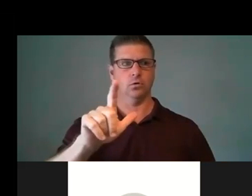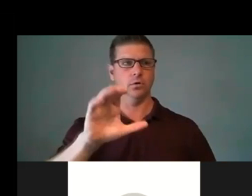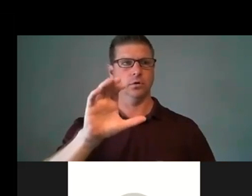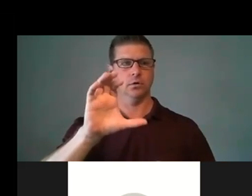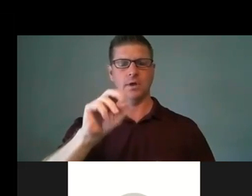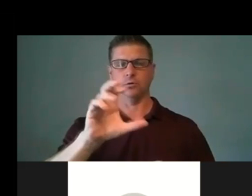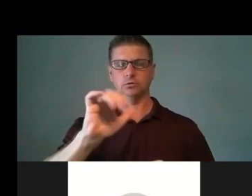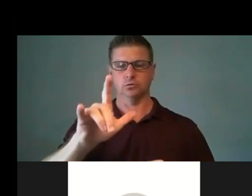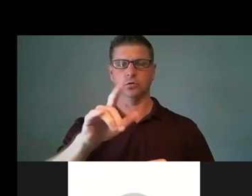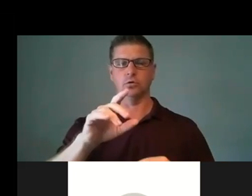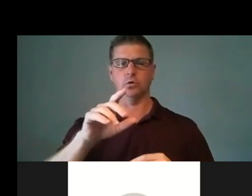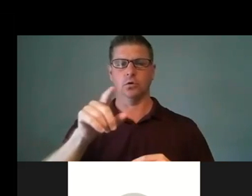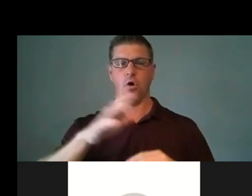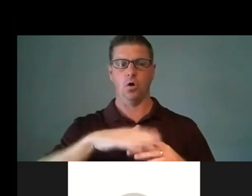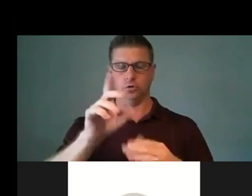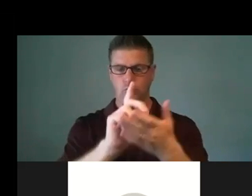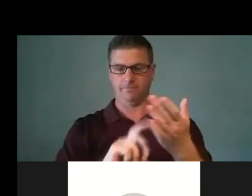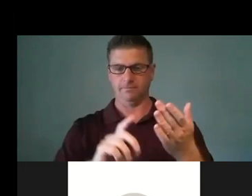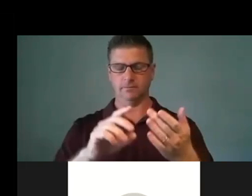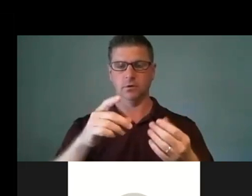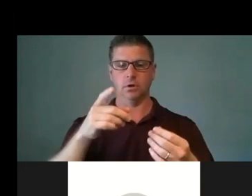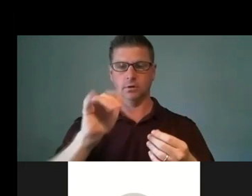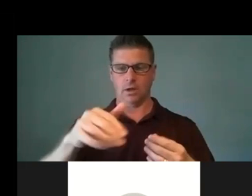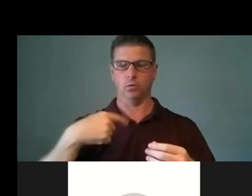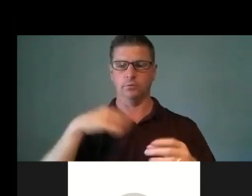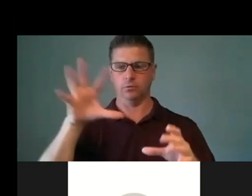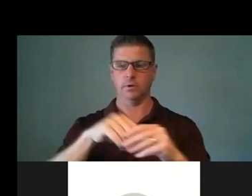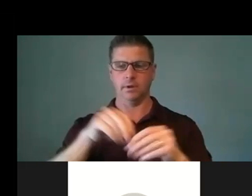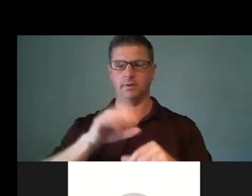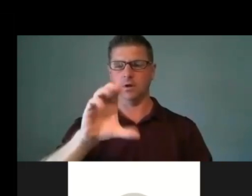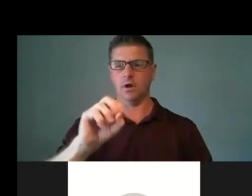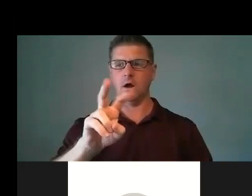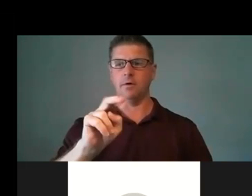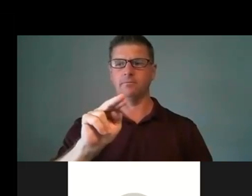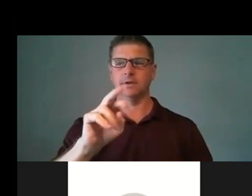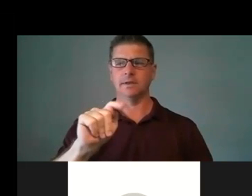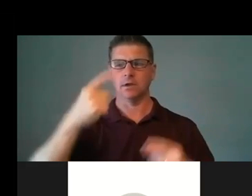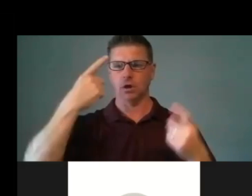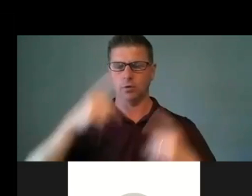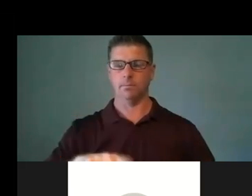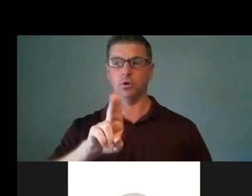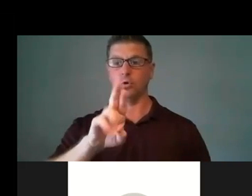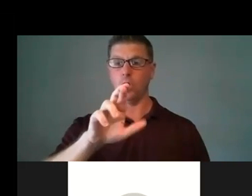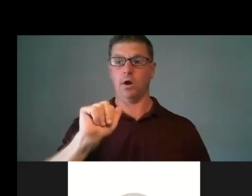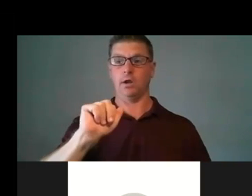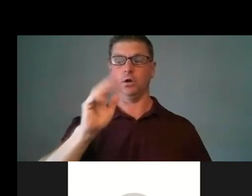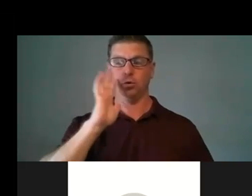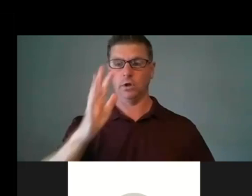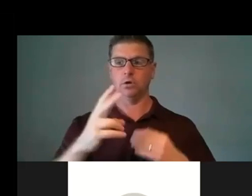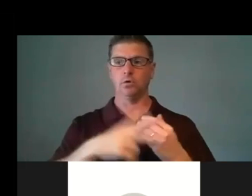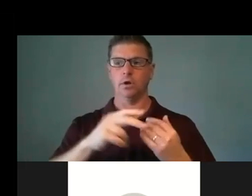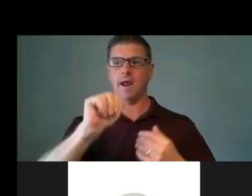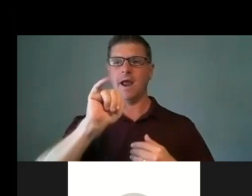the draft deed restriction, which we've incorporated into the covenant agreement. The URA will retain air